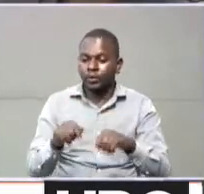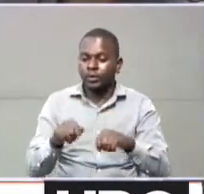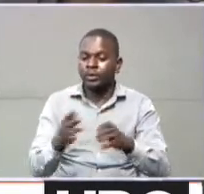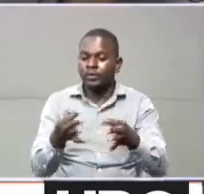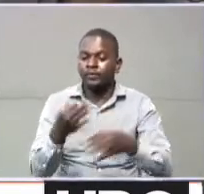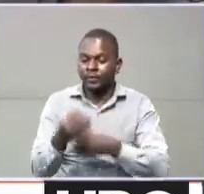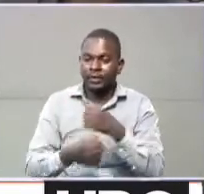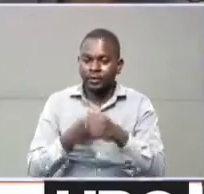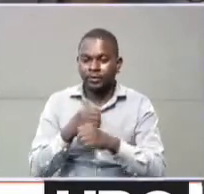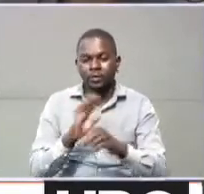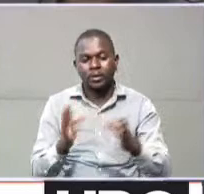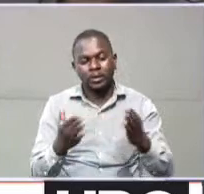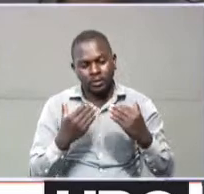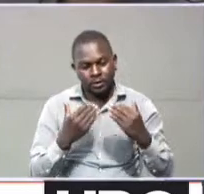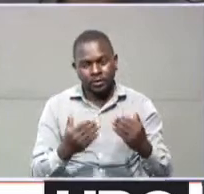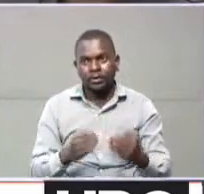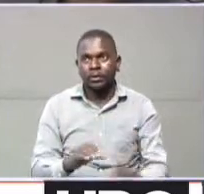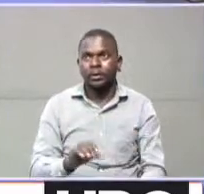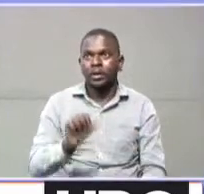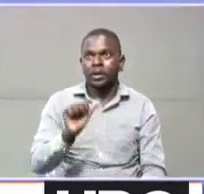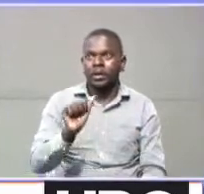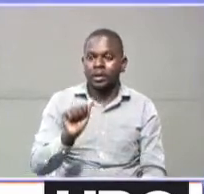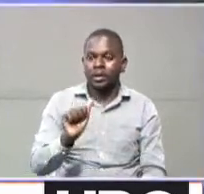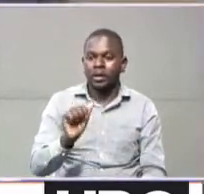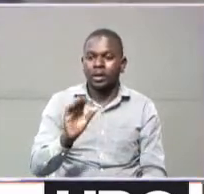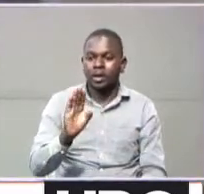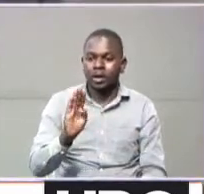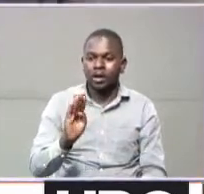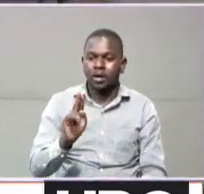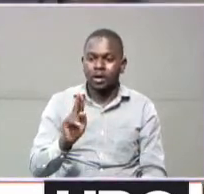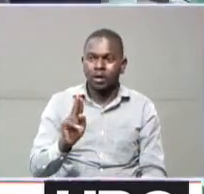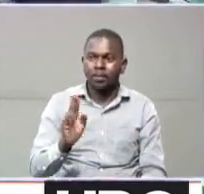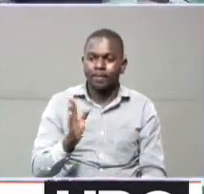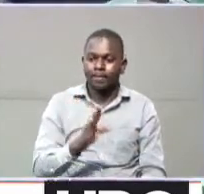year thank you abu bakr cavalia